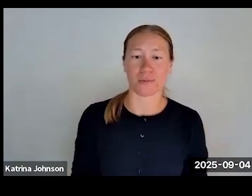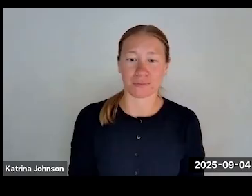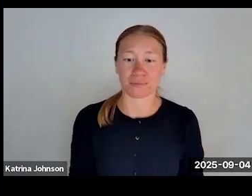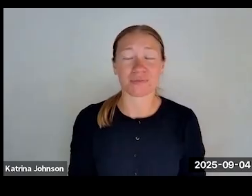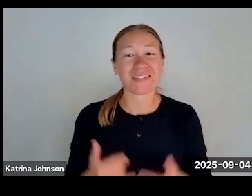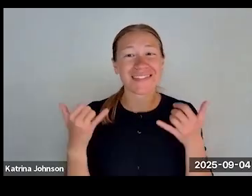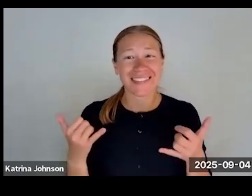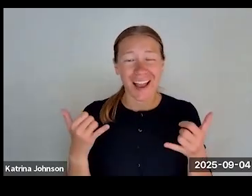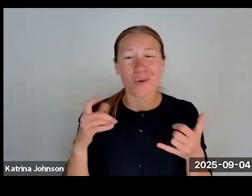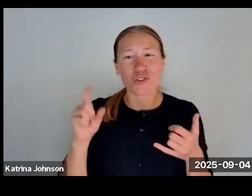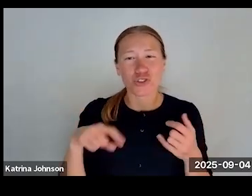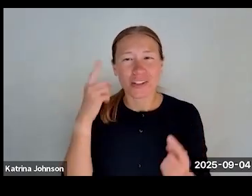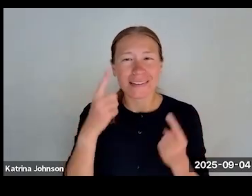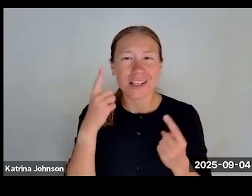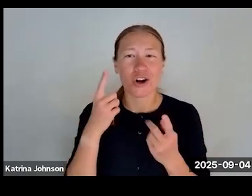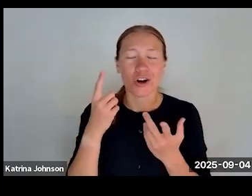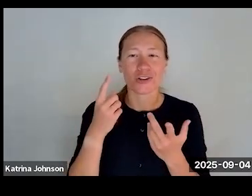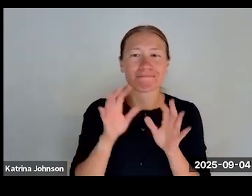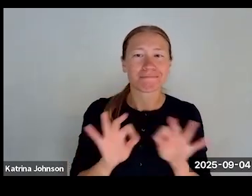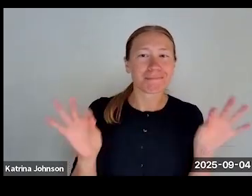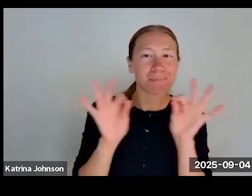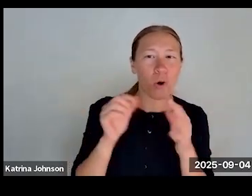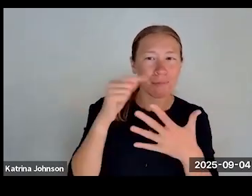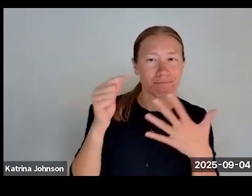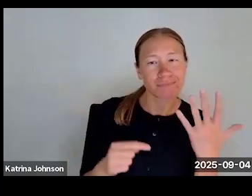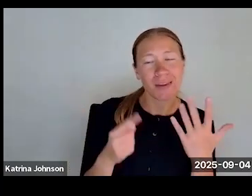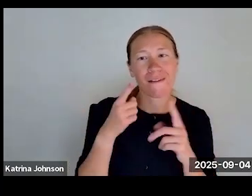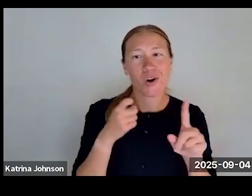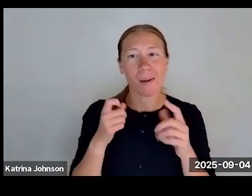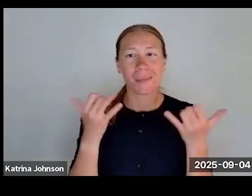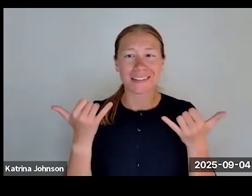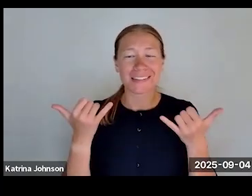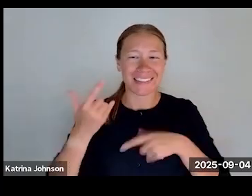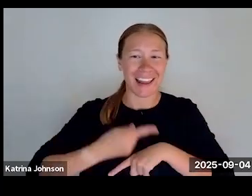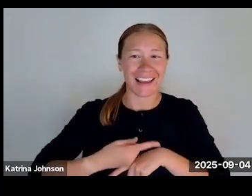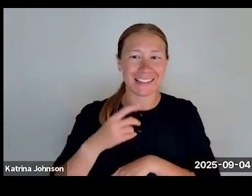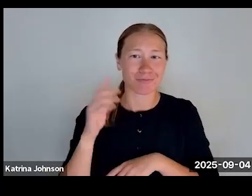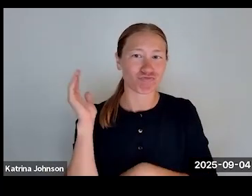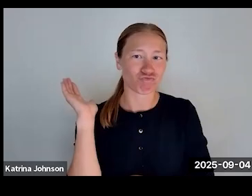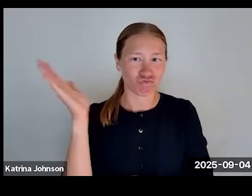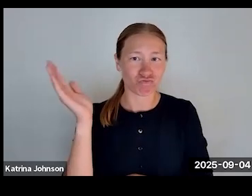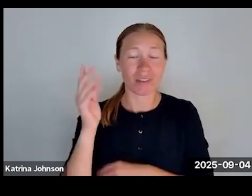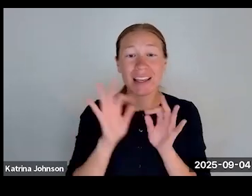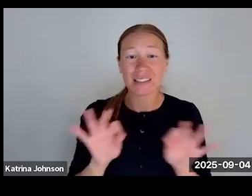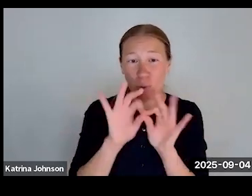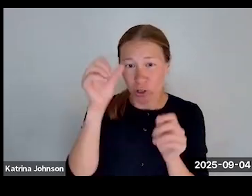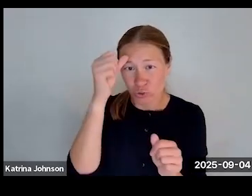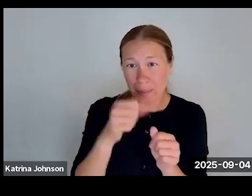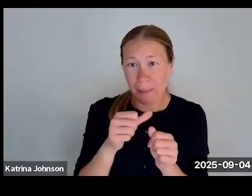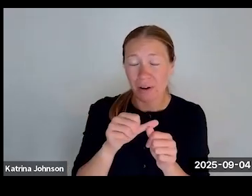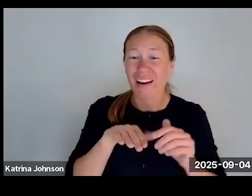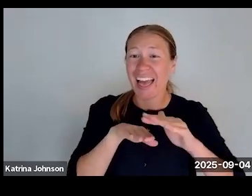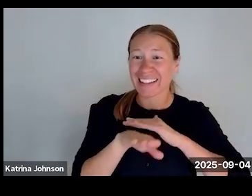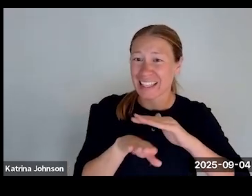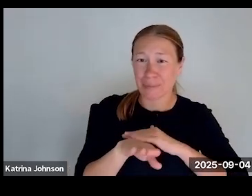Let's consider a few takeaways from today's presentation. It's important to remember that accessibility is